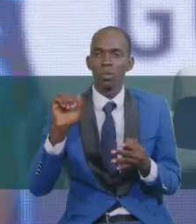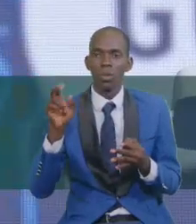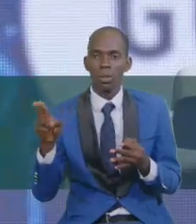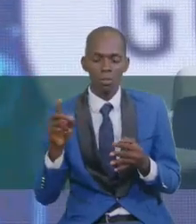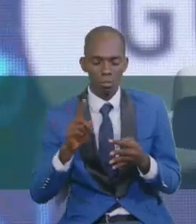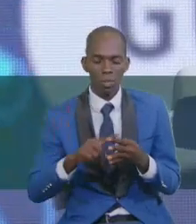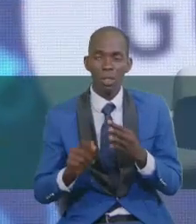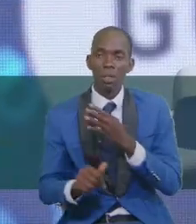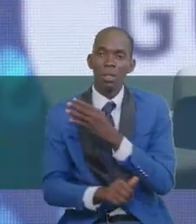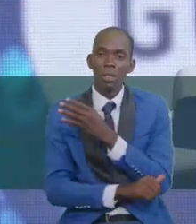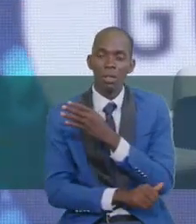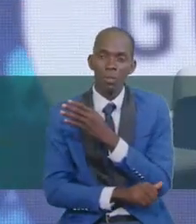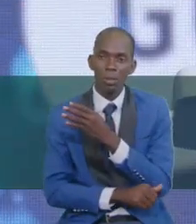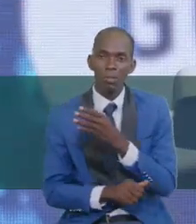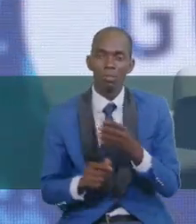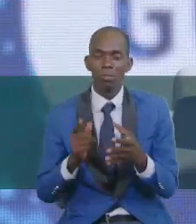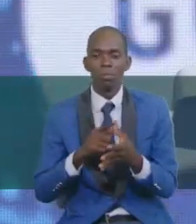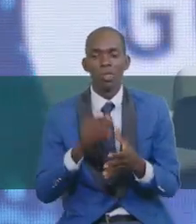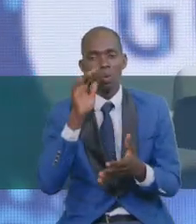Abraham, Sarah,